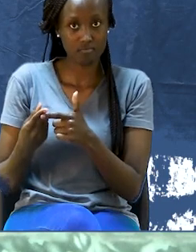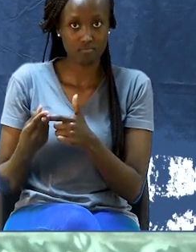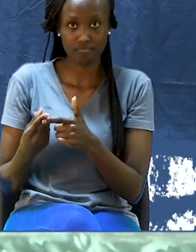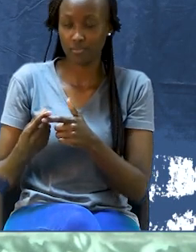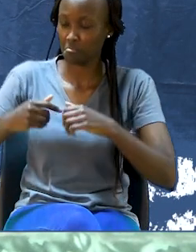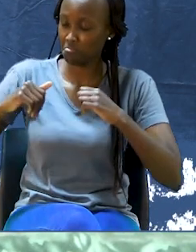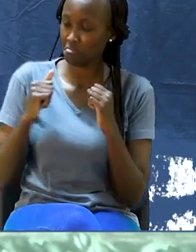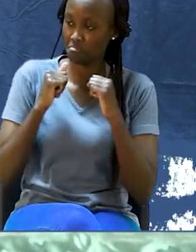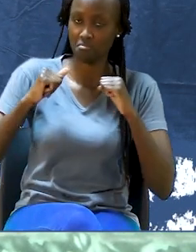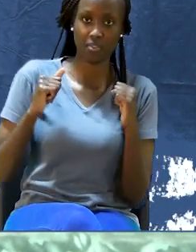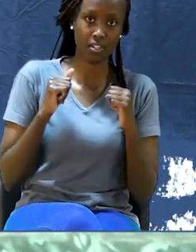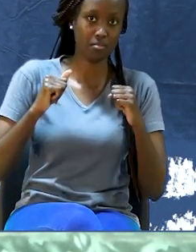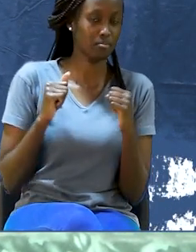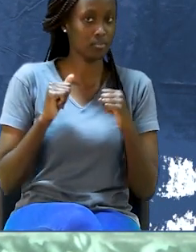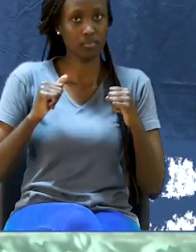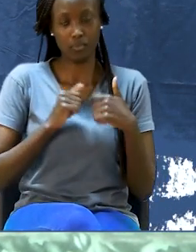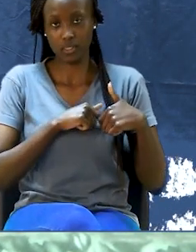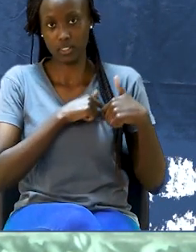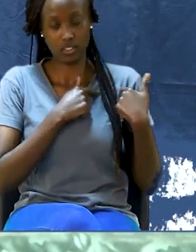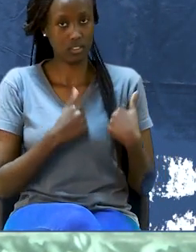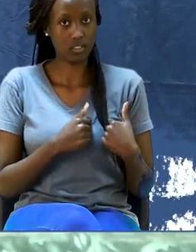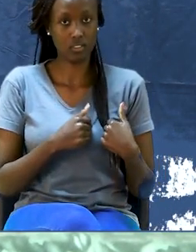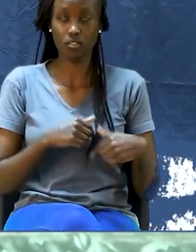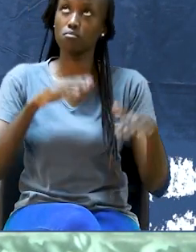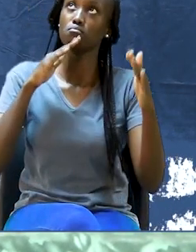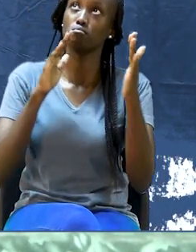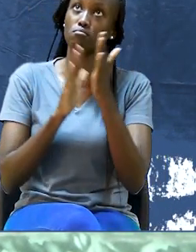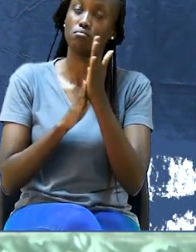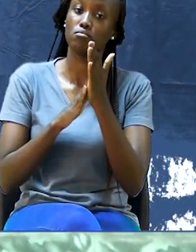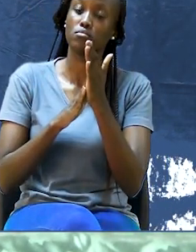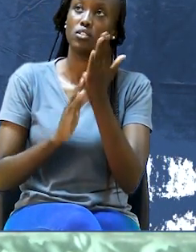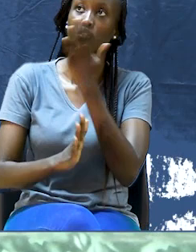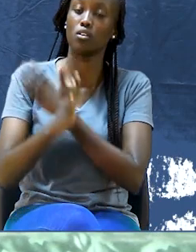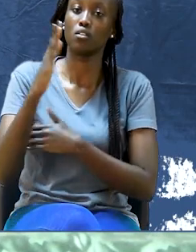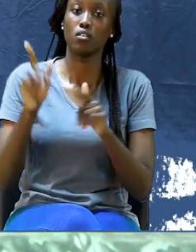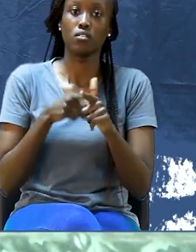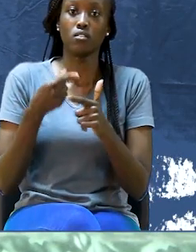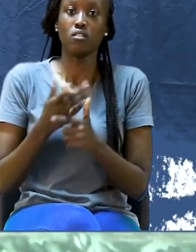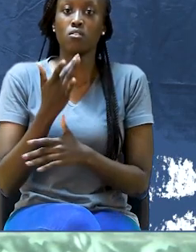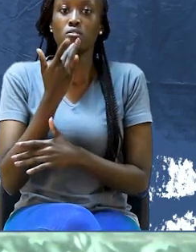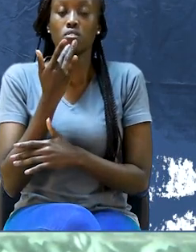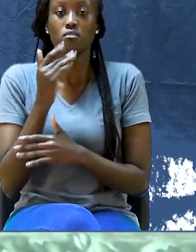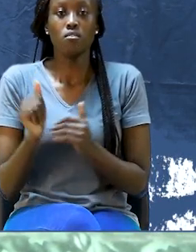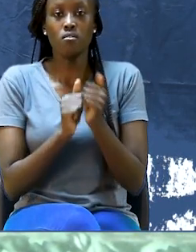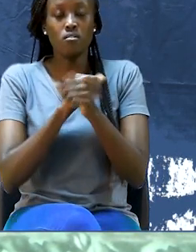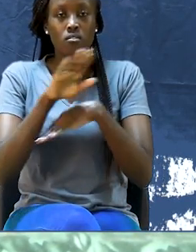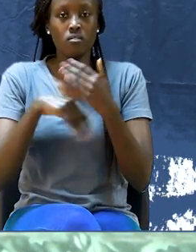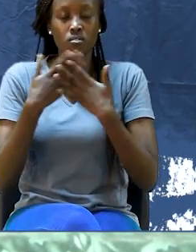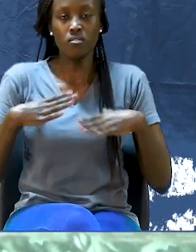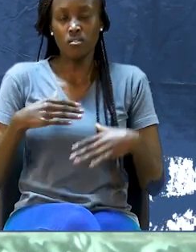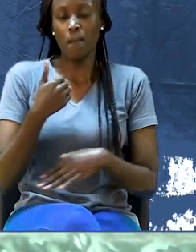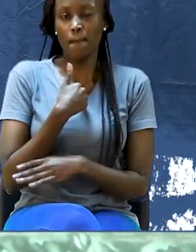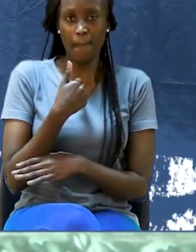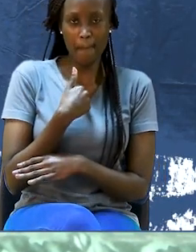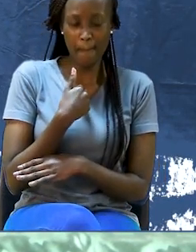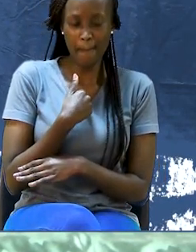with glad and generous hearts, praising God and having favor with all the people.